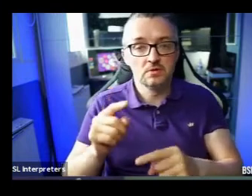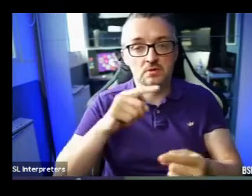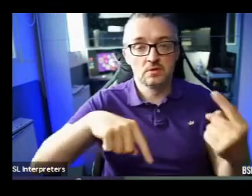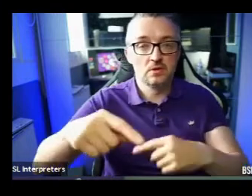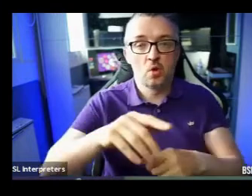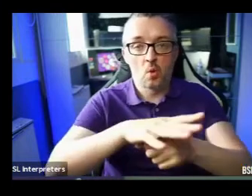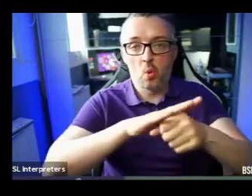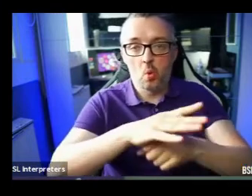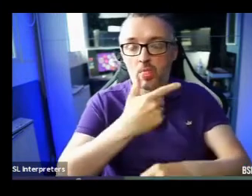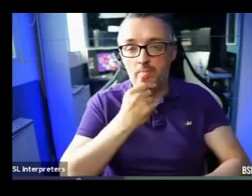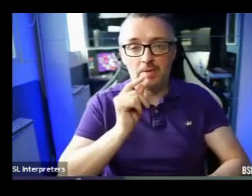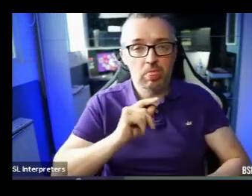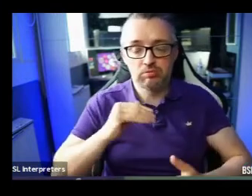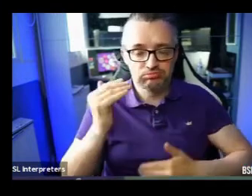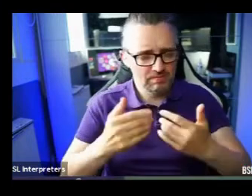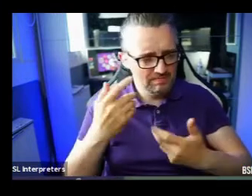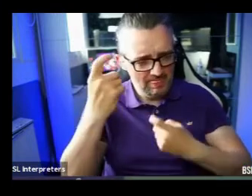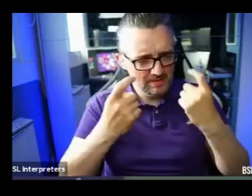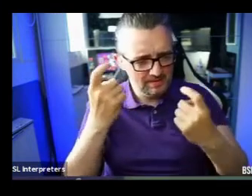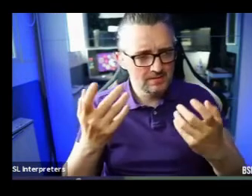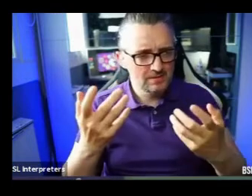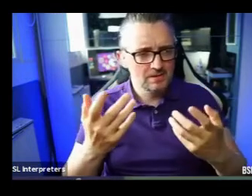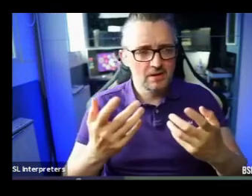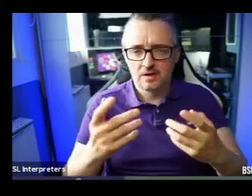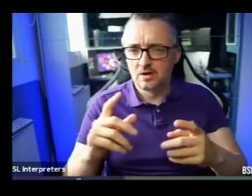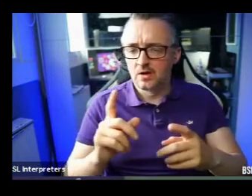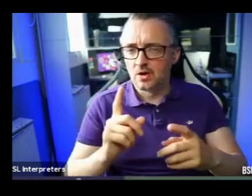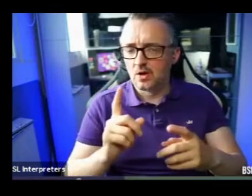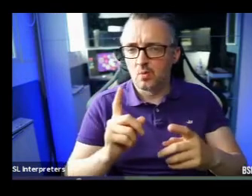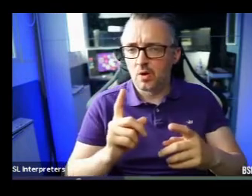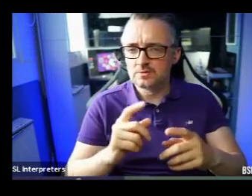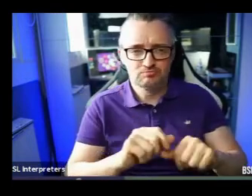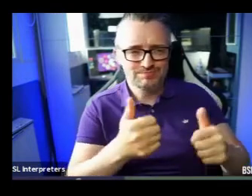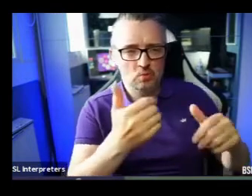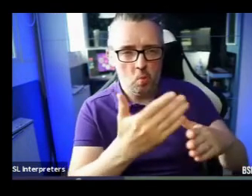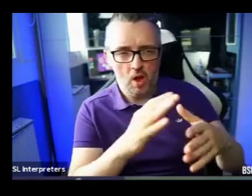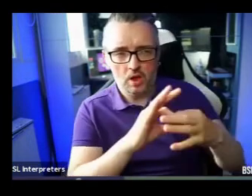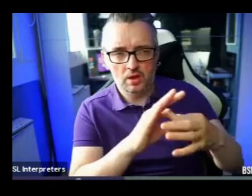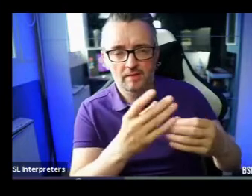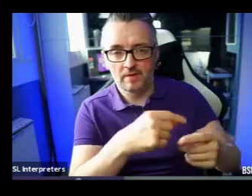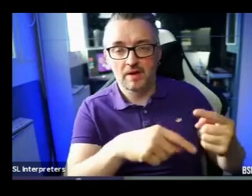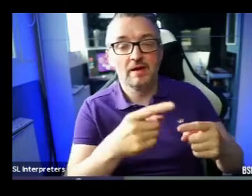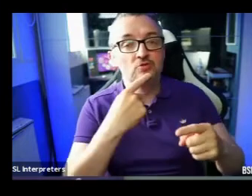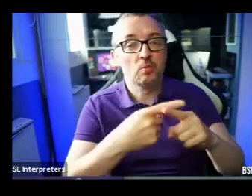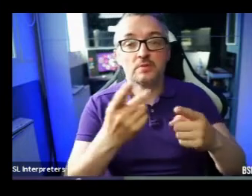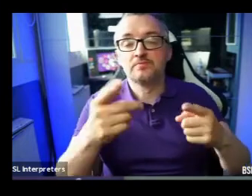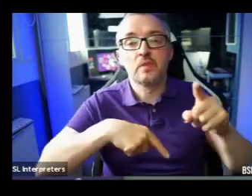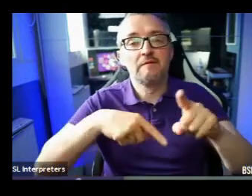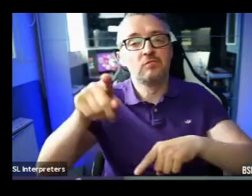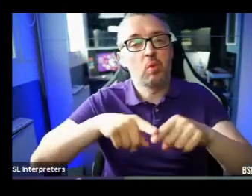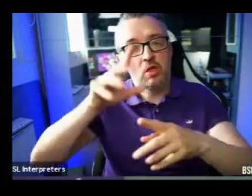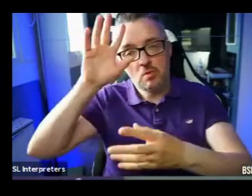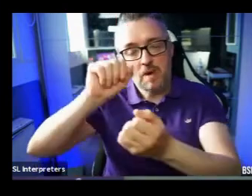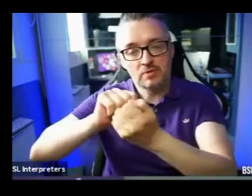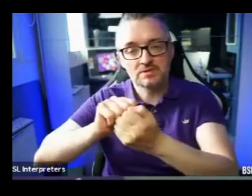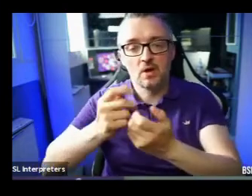through, people locally on the ground thinking through what might work best for people living with dementia, what might be different, and things like